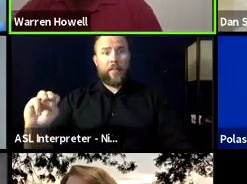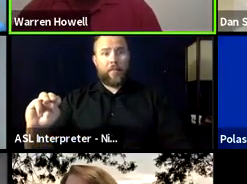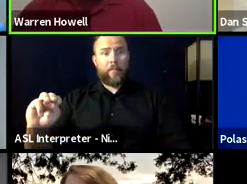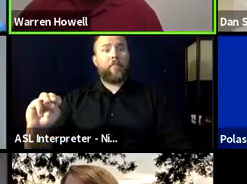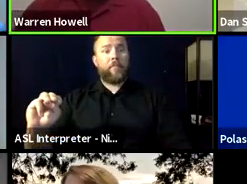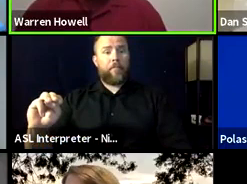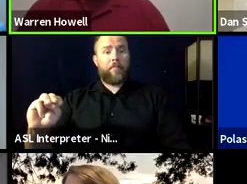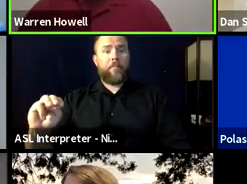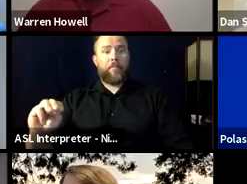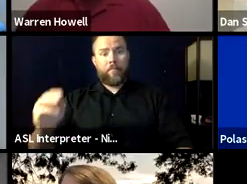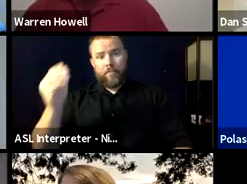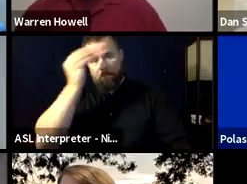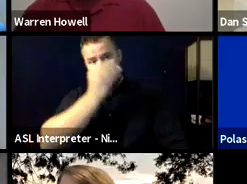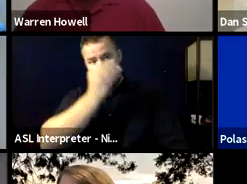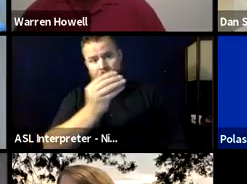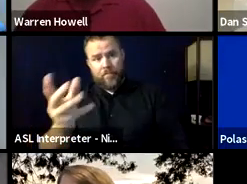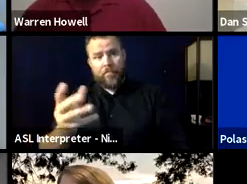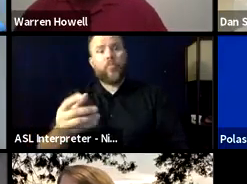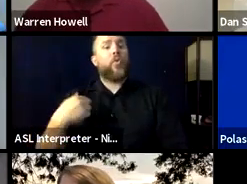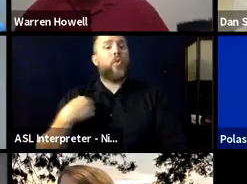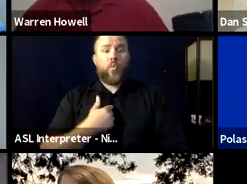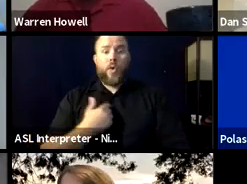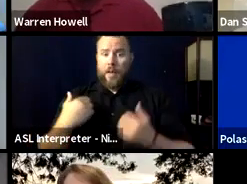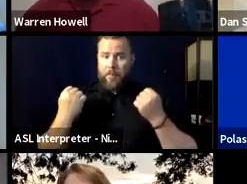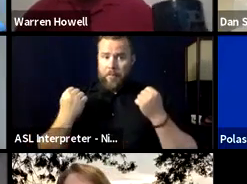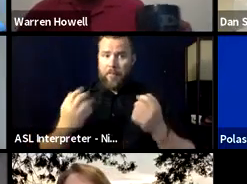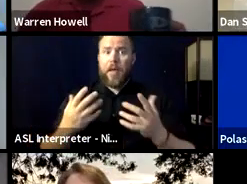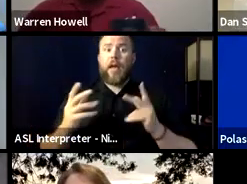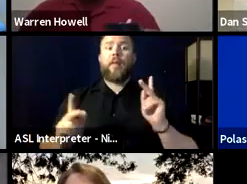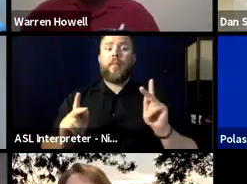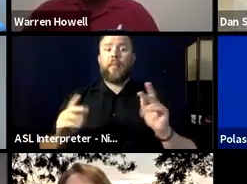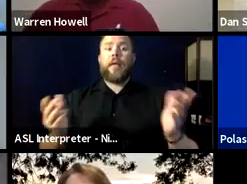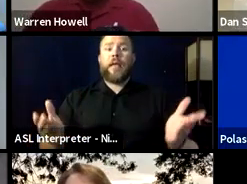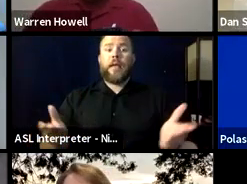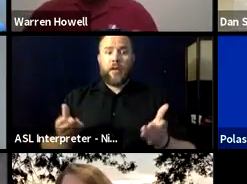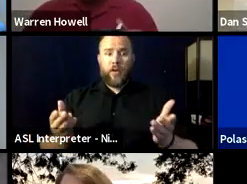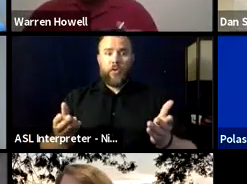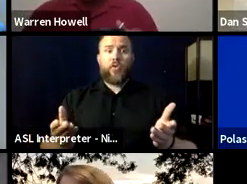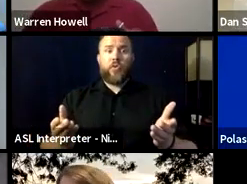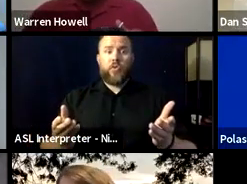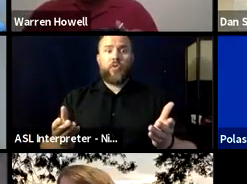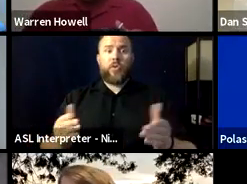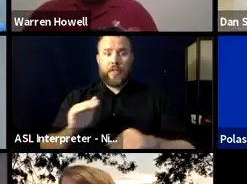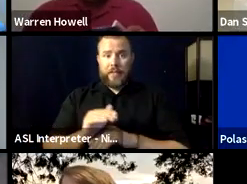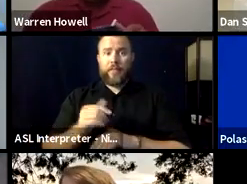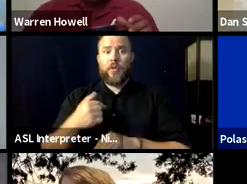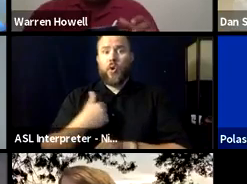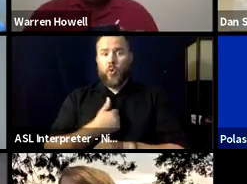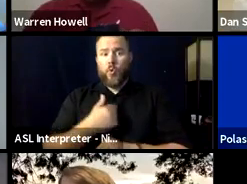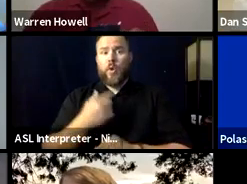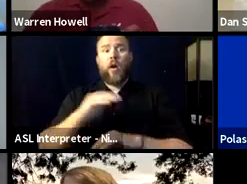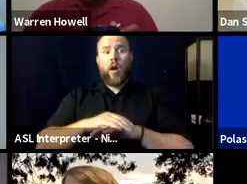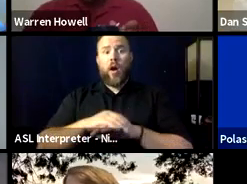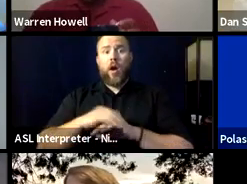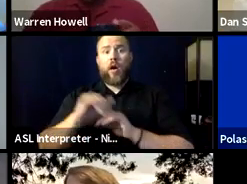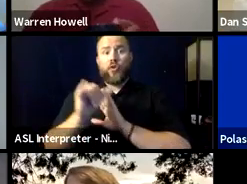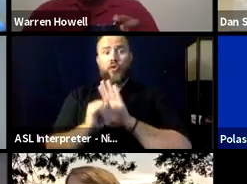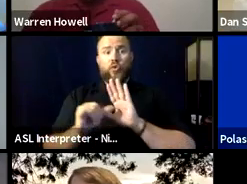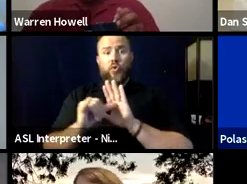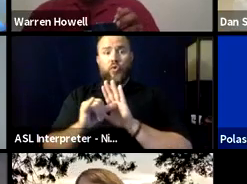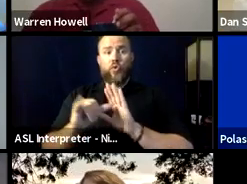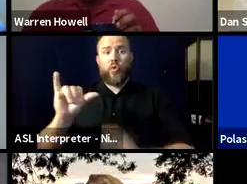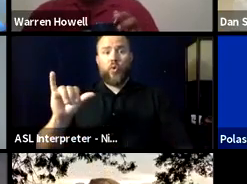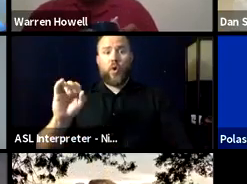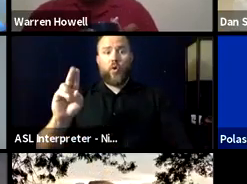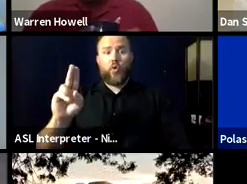there are a lot of people on this evening. I want you all to know that we are also live streaming this meeting on YouTube. So in the event that